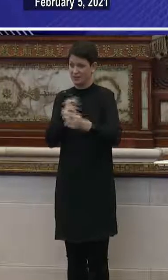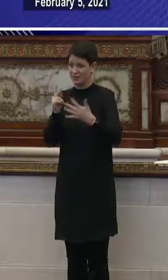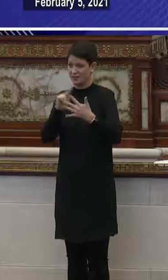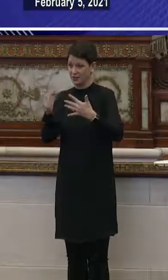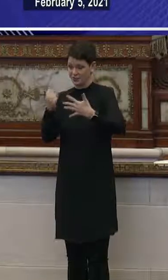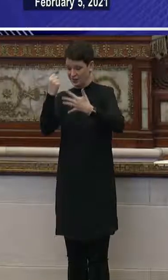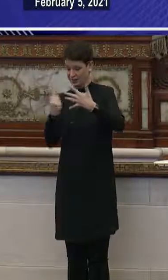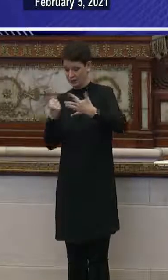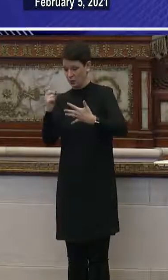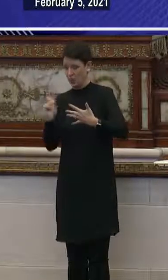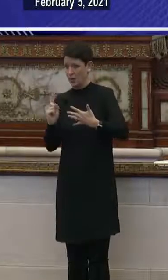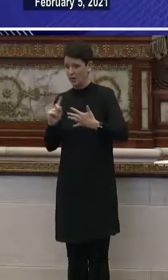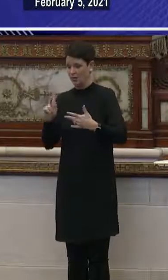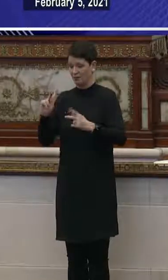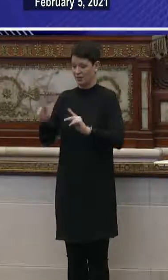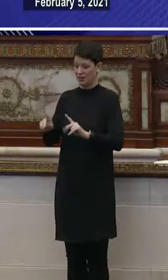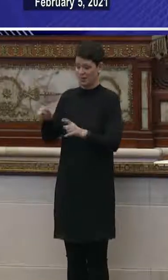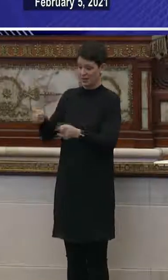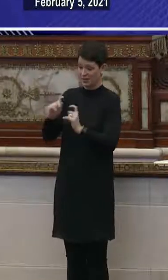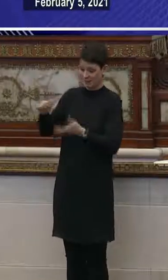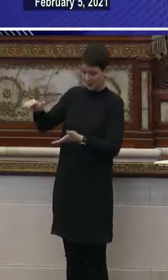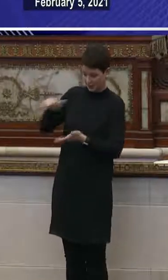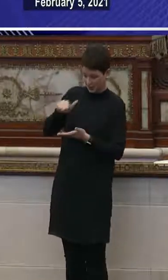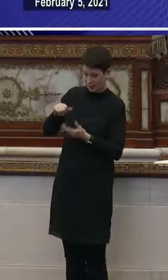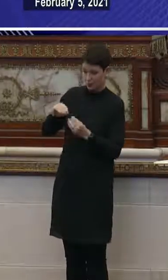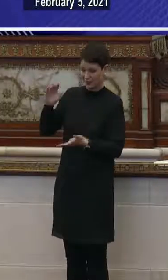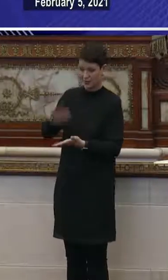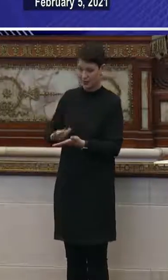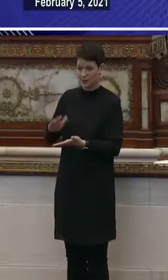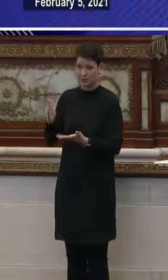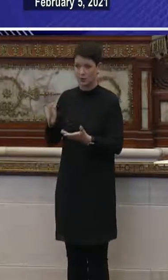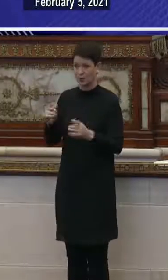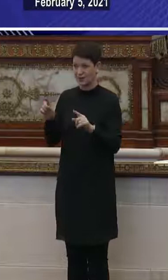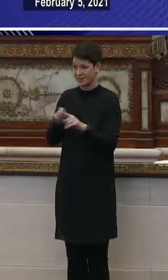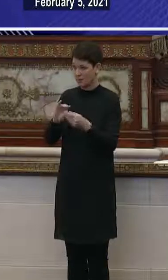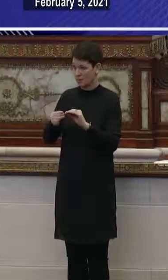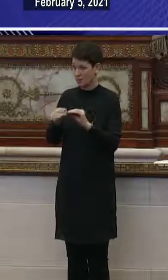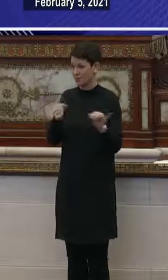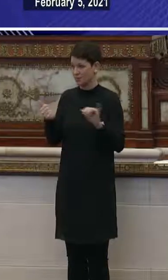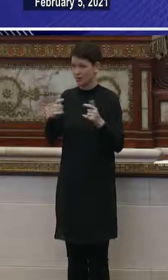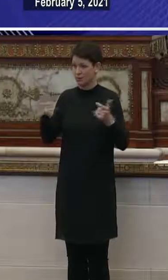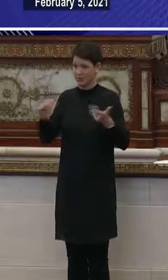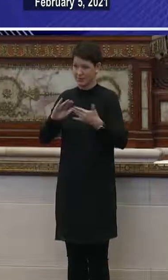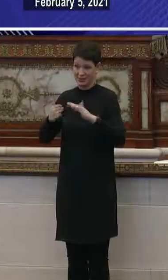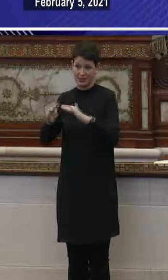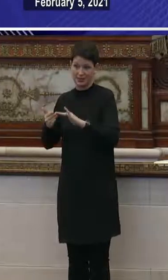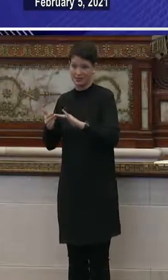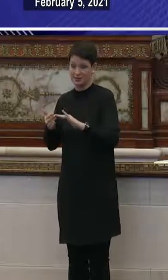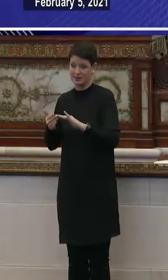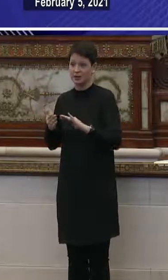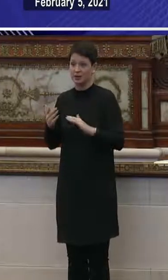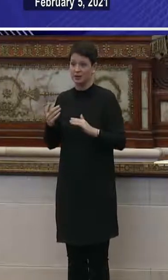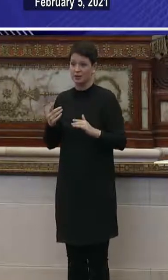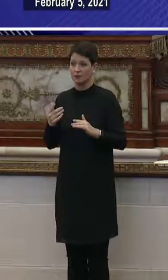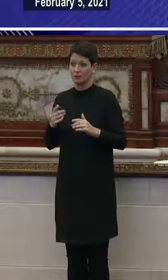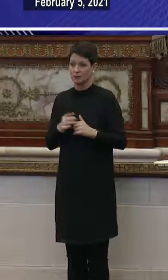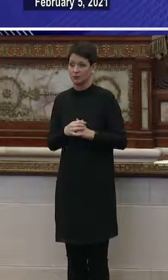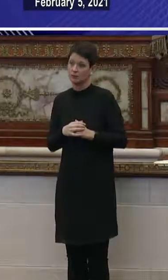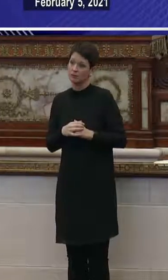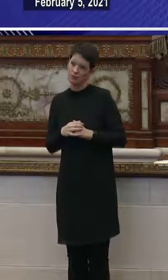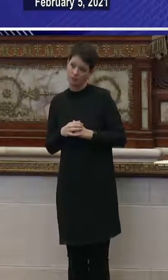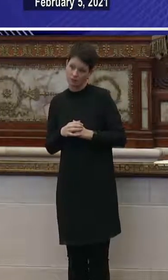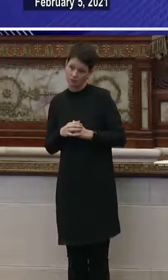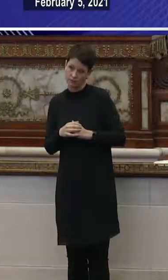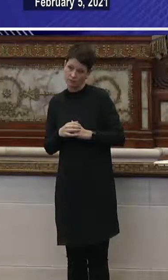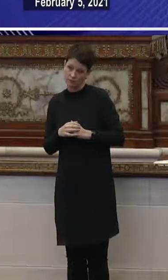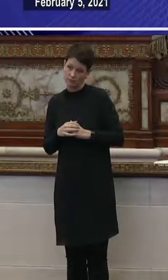is Philadelphia receiving less? Are we receiving more? Are we getting about the same, amount for cities of a similar